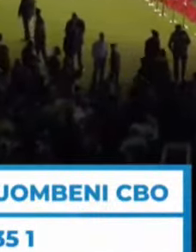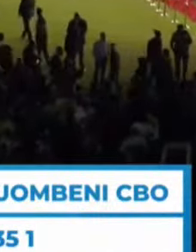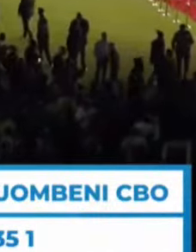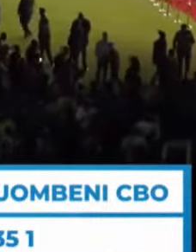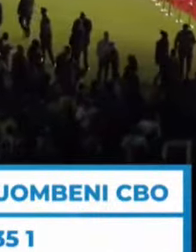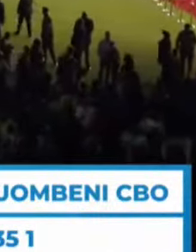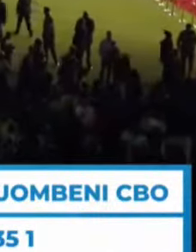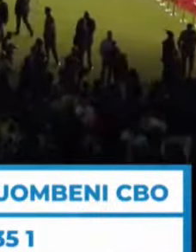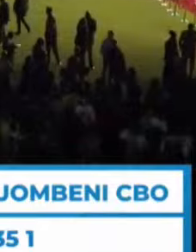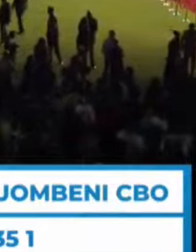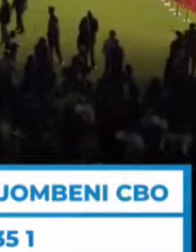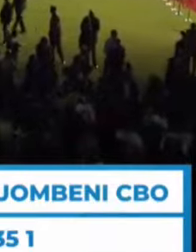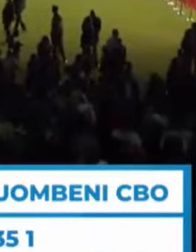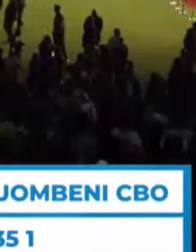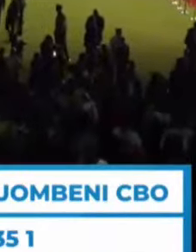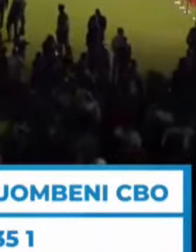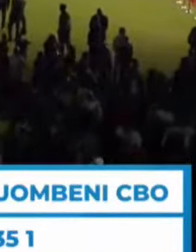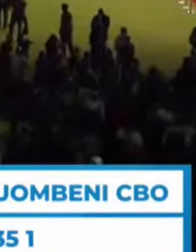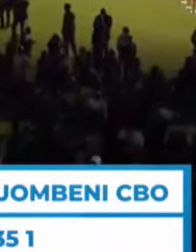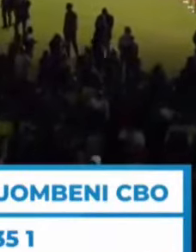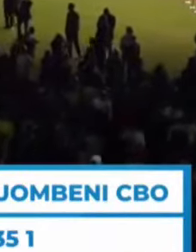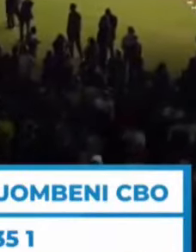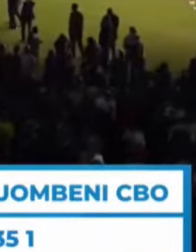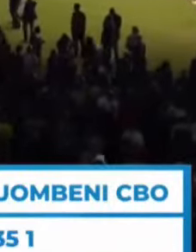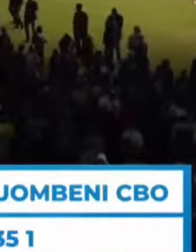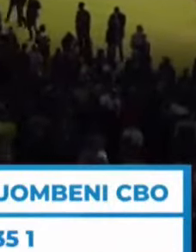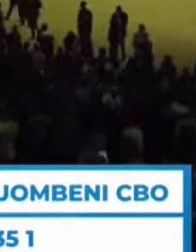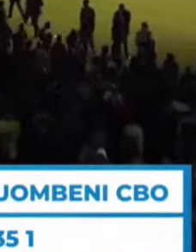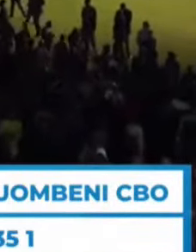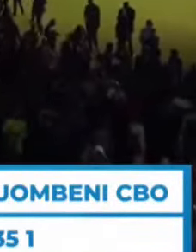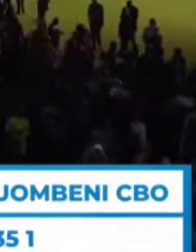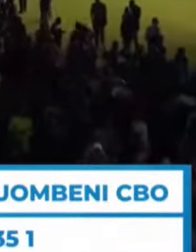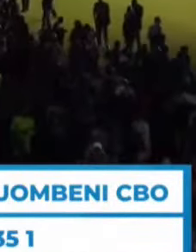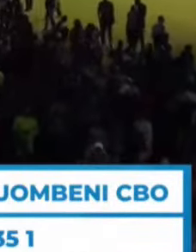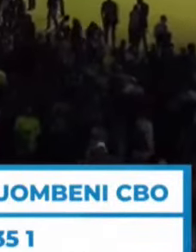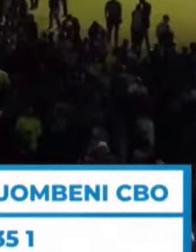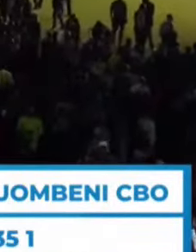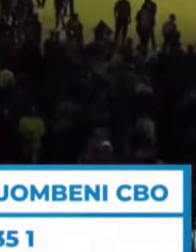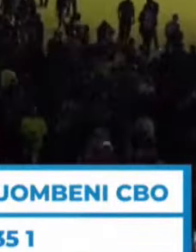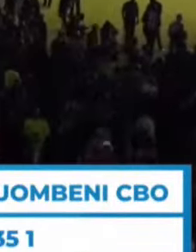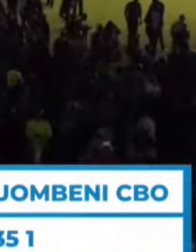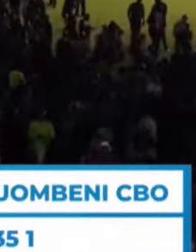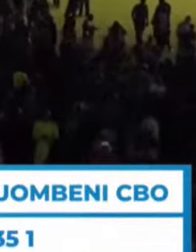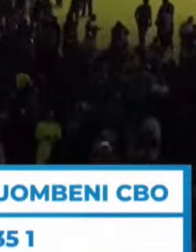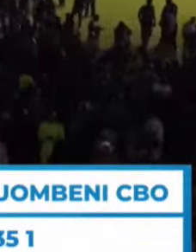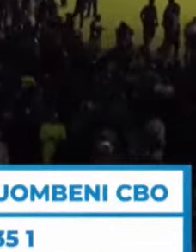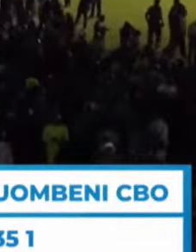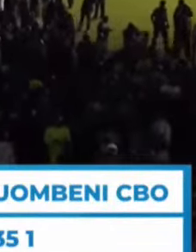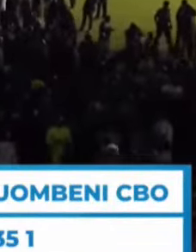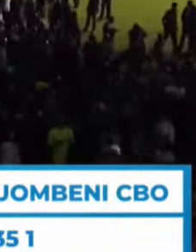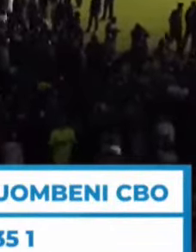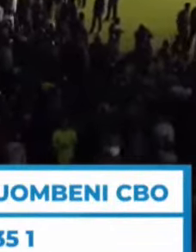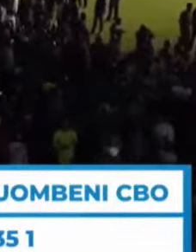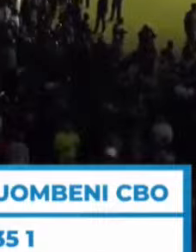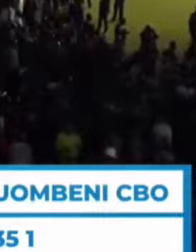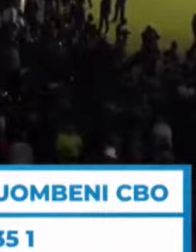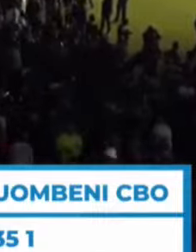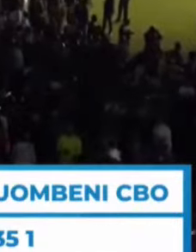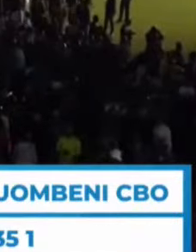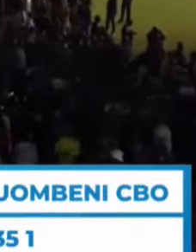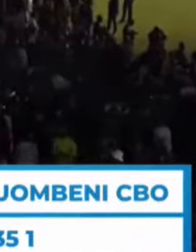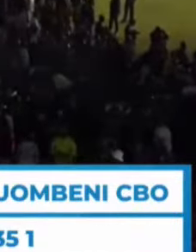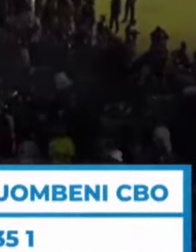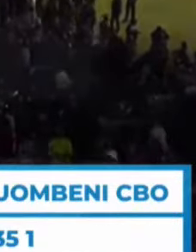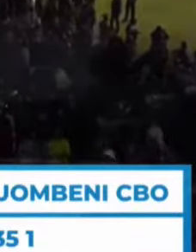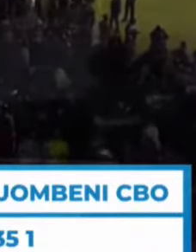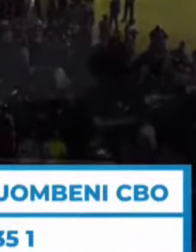electricity God is in this place and the white suit did not do